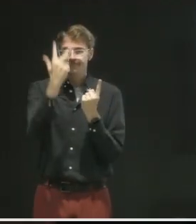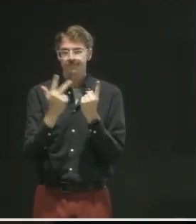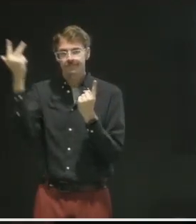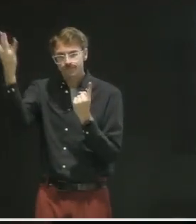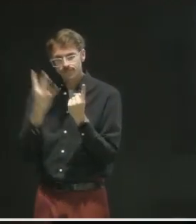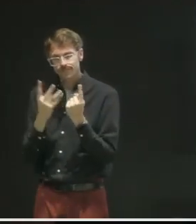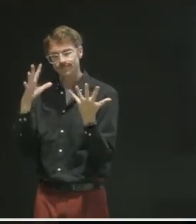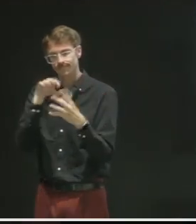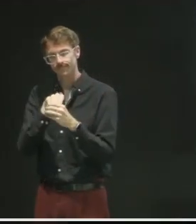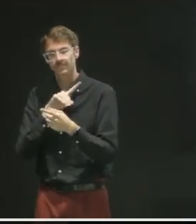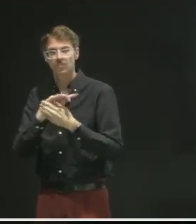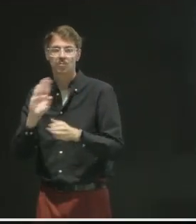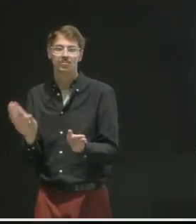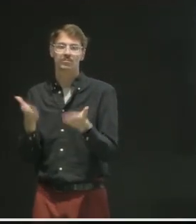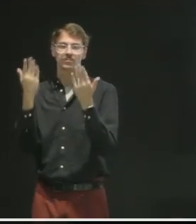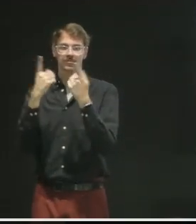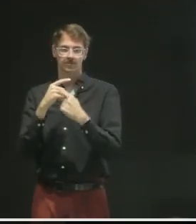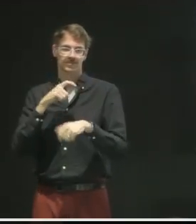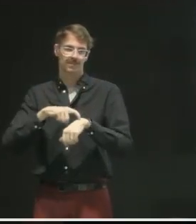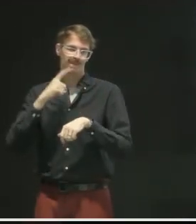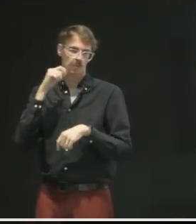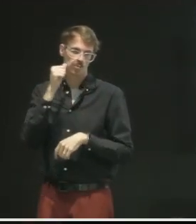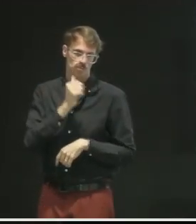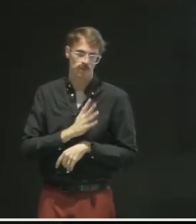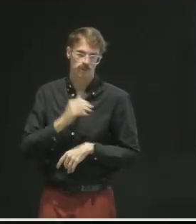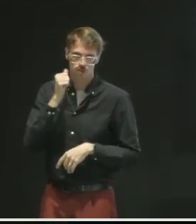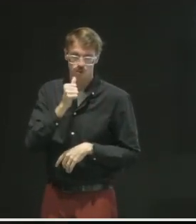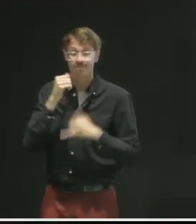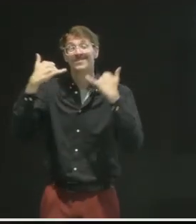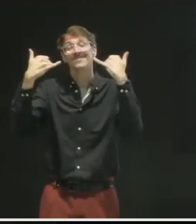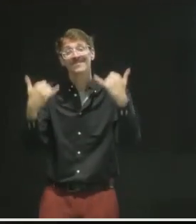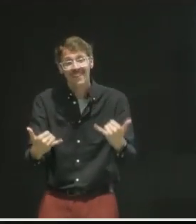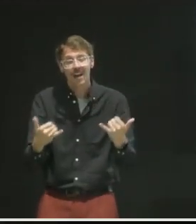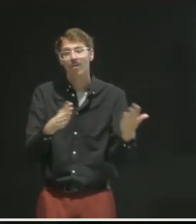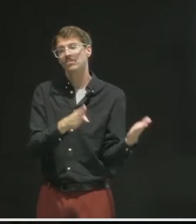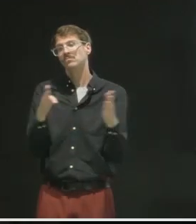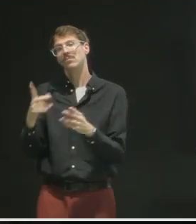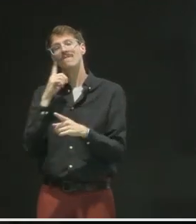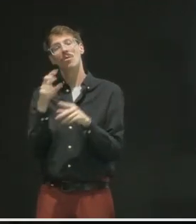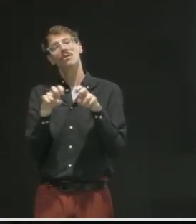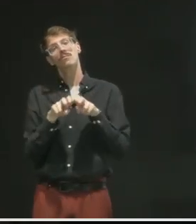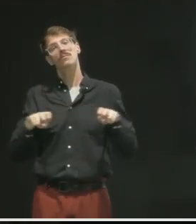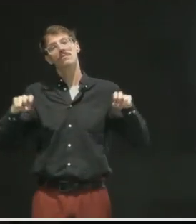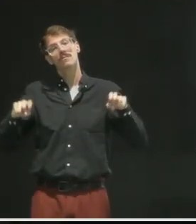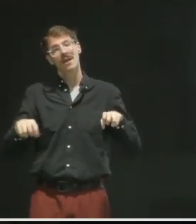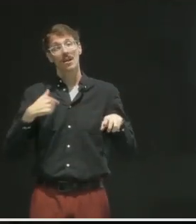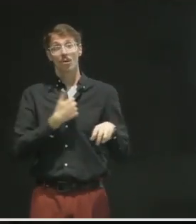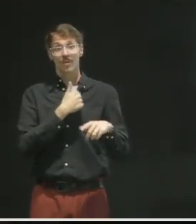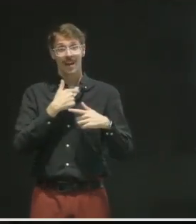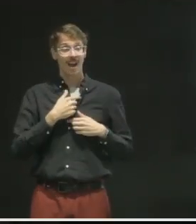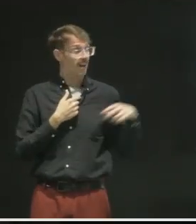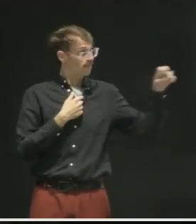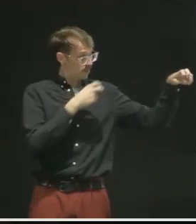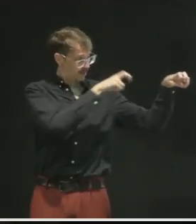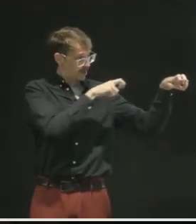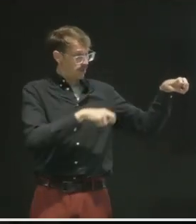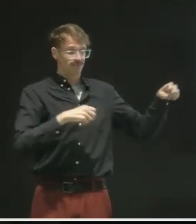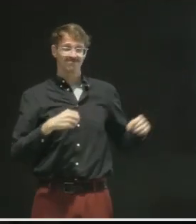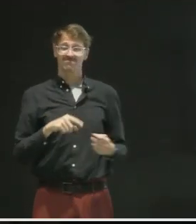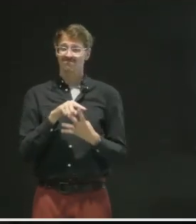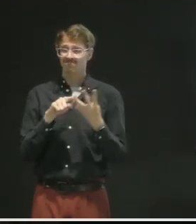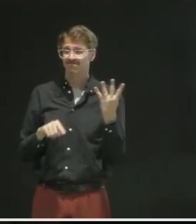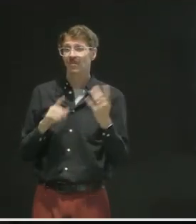most exciting part is the panel. And we have actually people that will tell us how they're doing this work on the